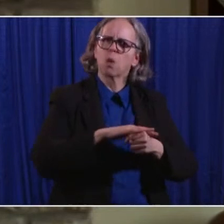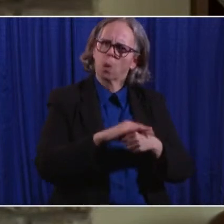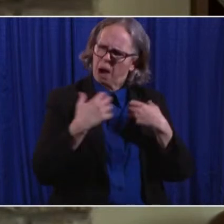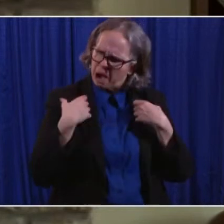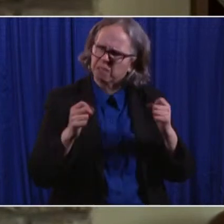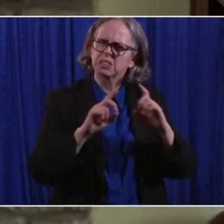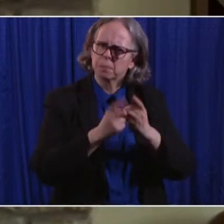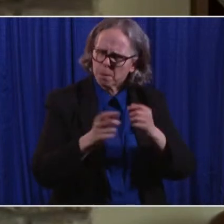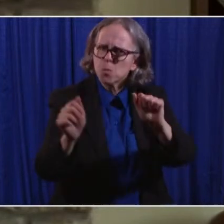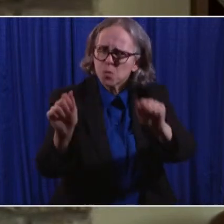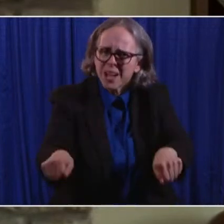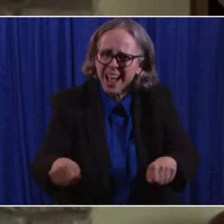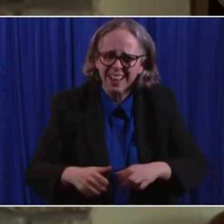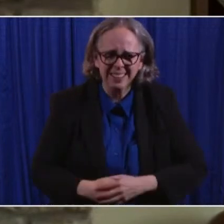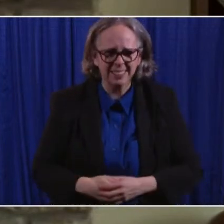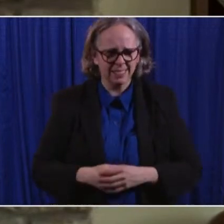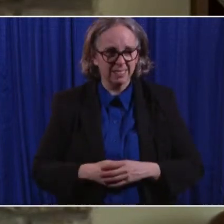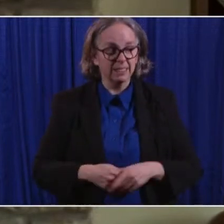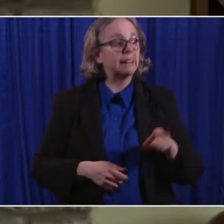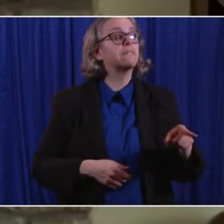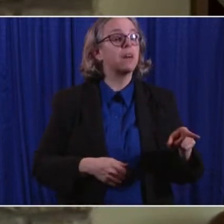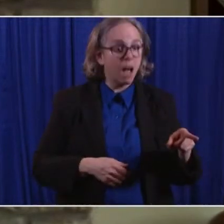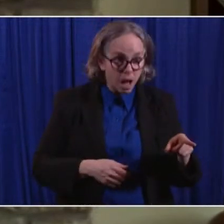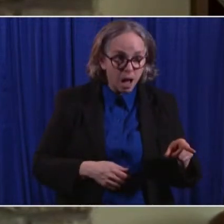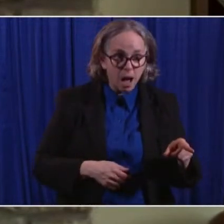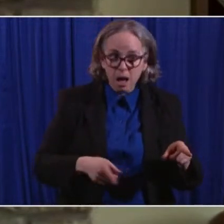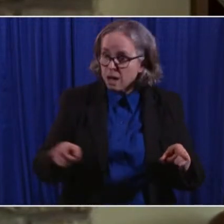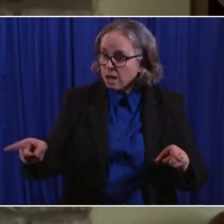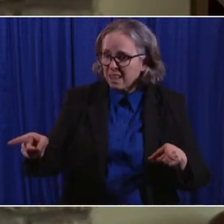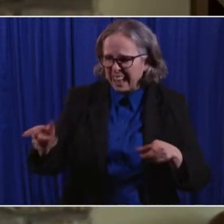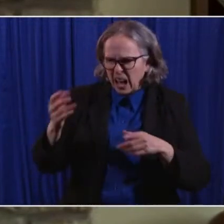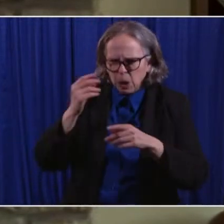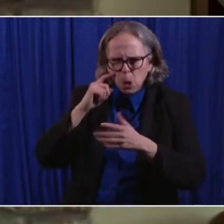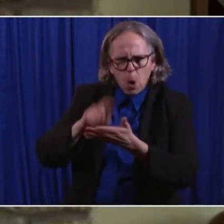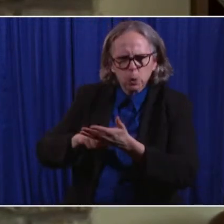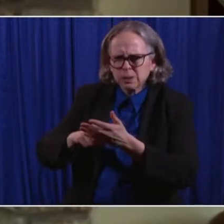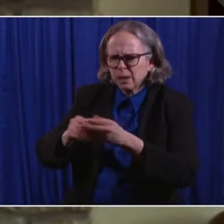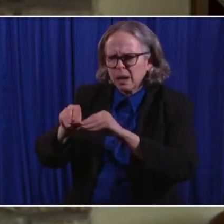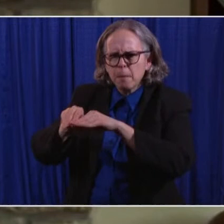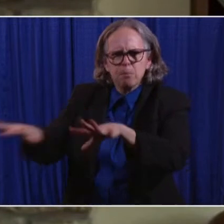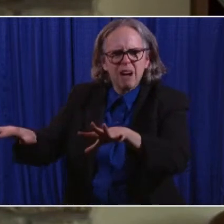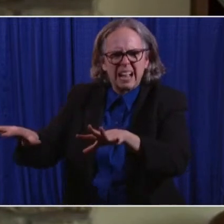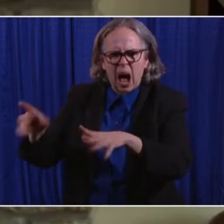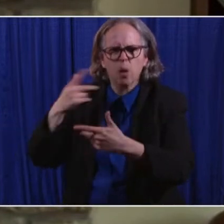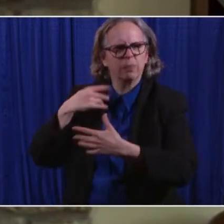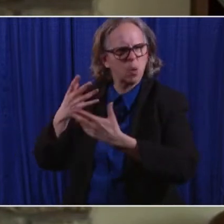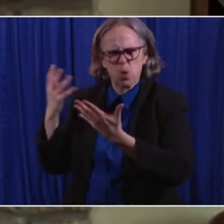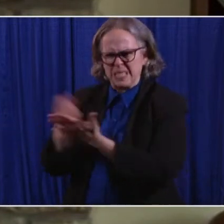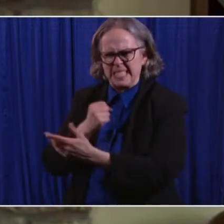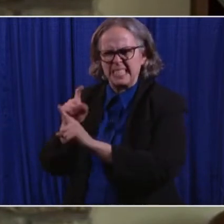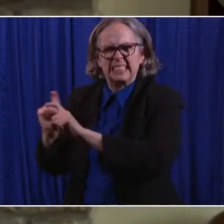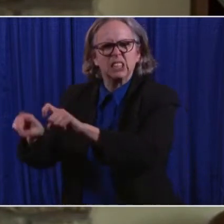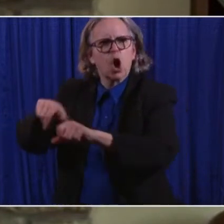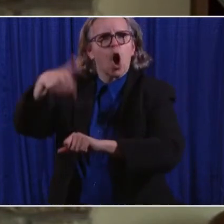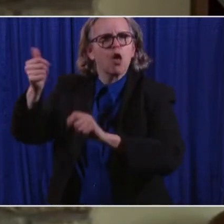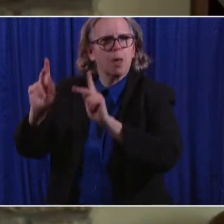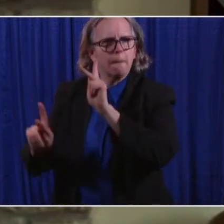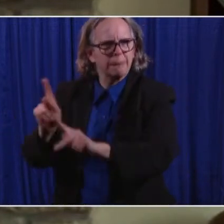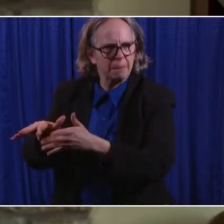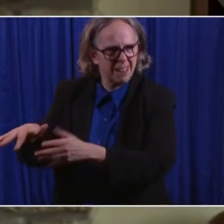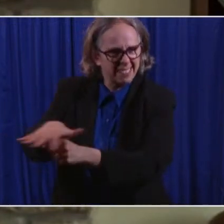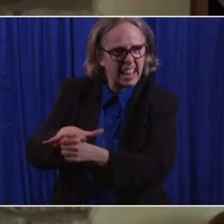need in the community, they can take those rapid tests out now and utilize them. 3, our public